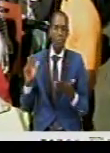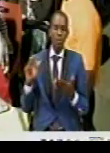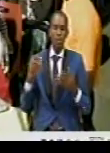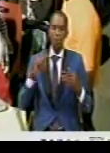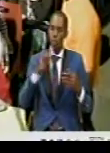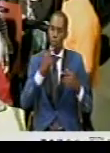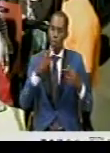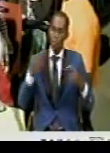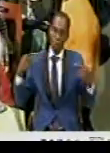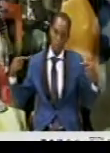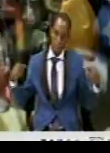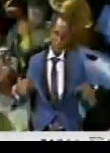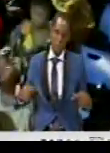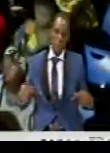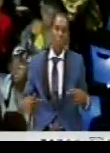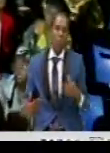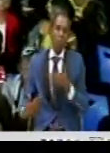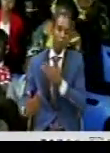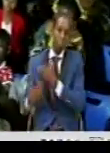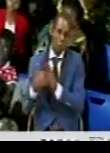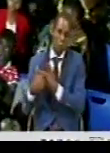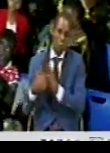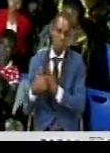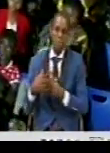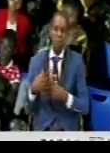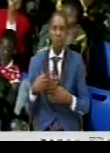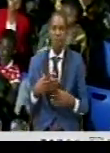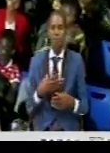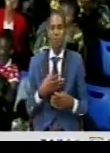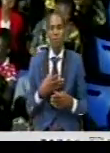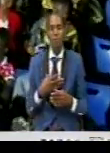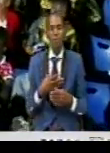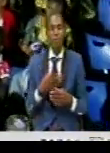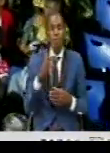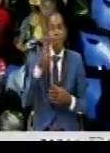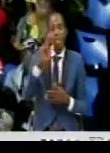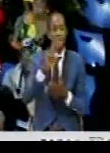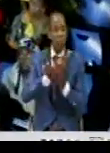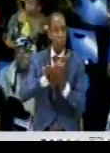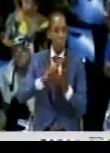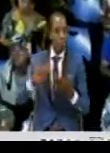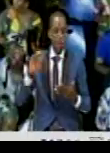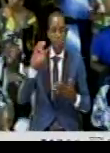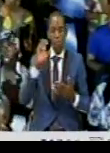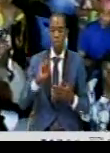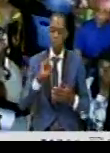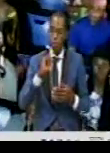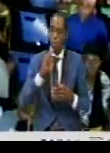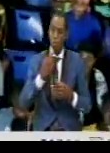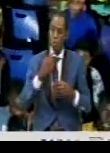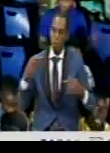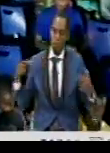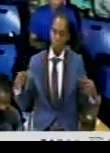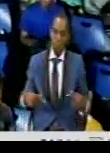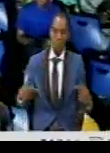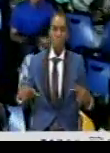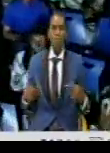had 3 weeks acute pain on his lungs, both sides of his spine, between the lowest ribs and the hip